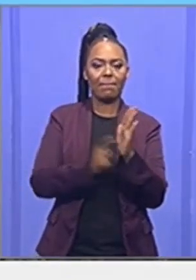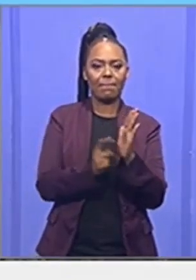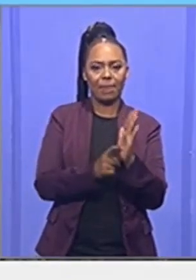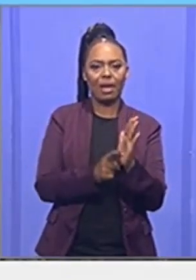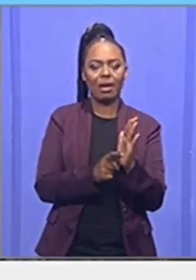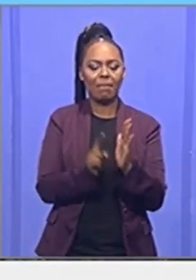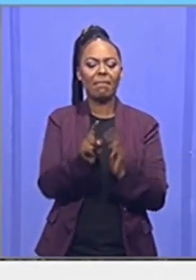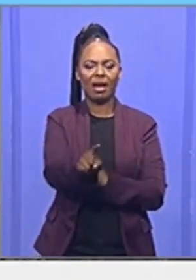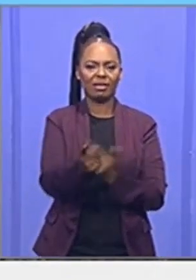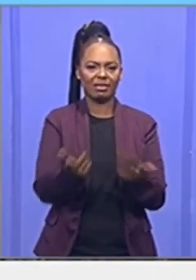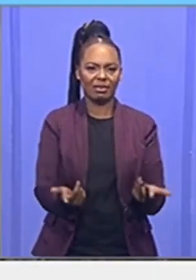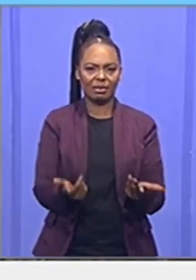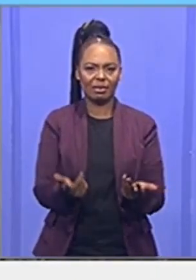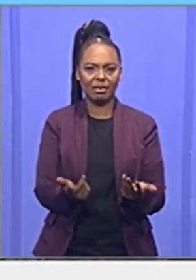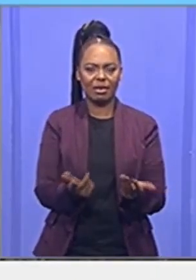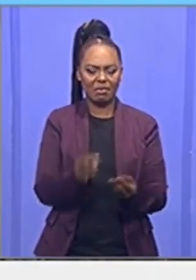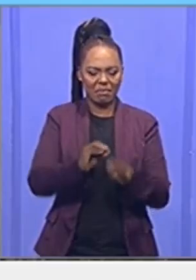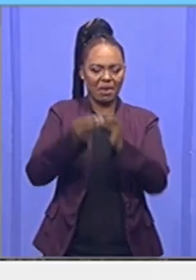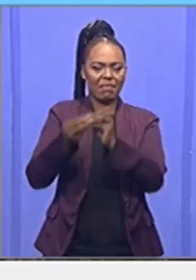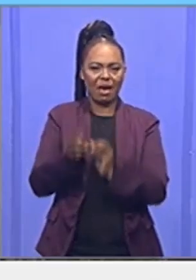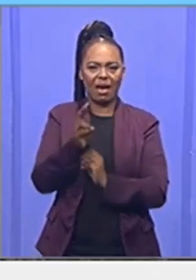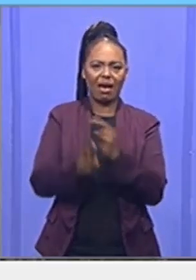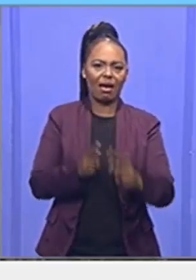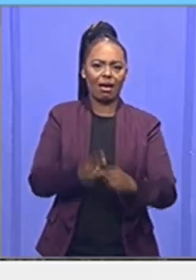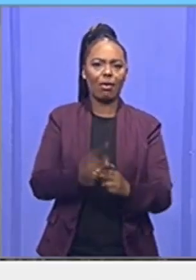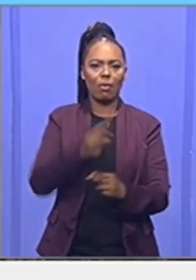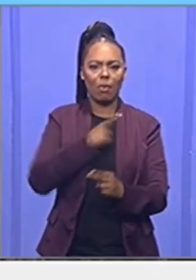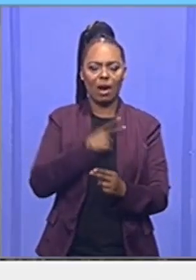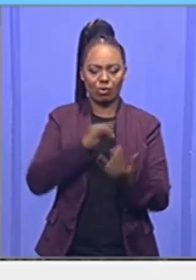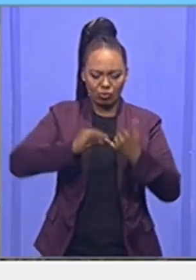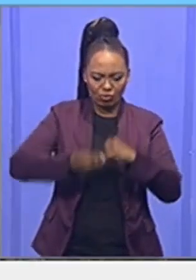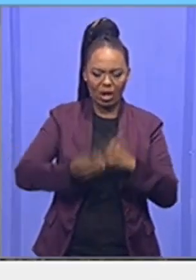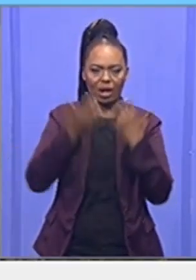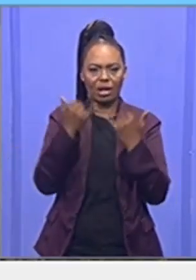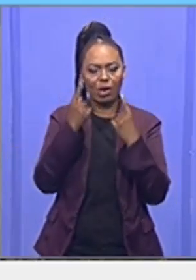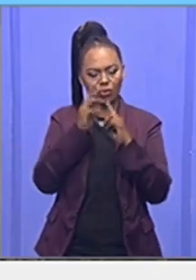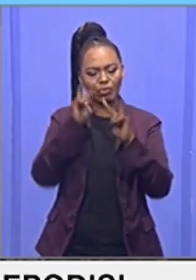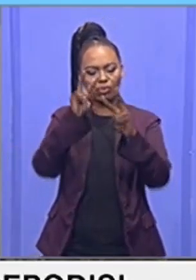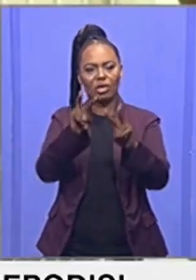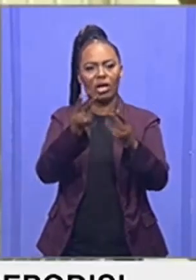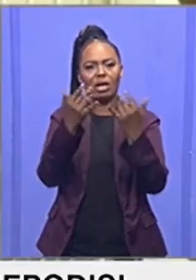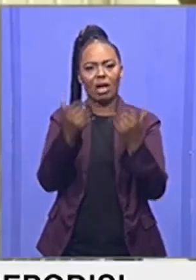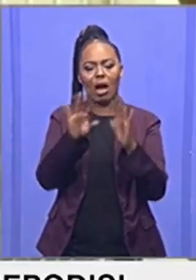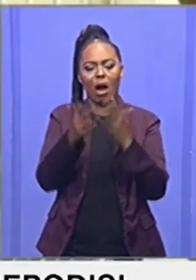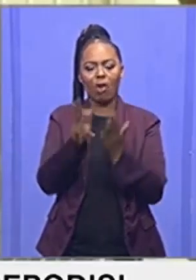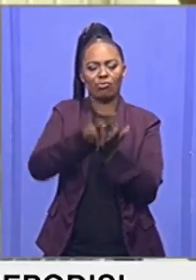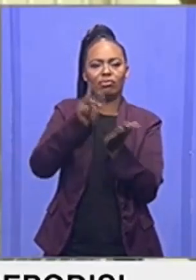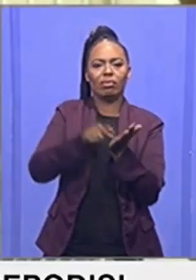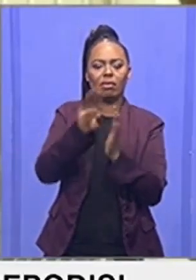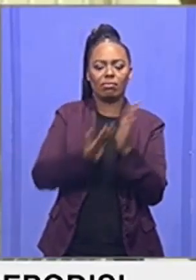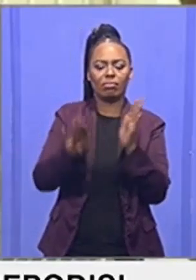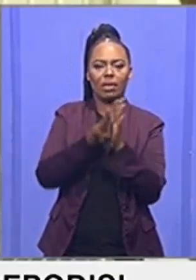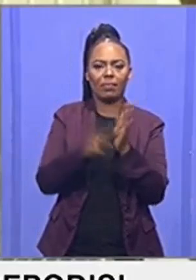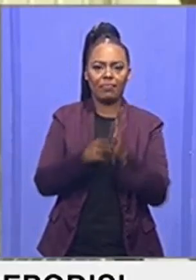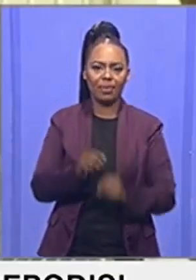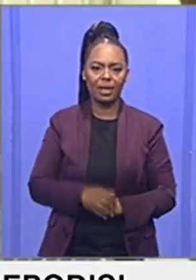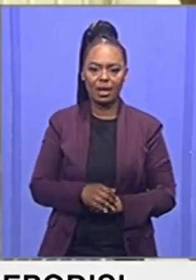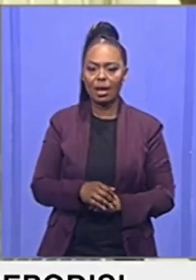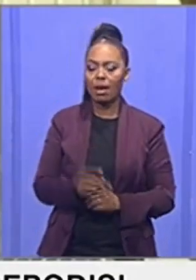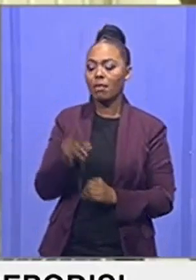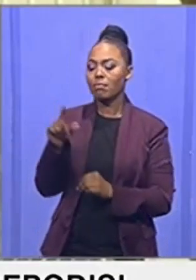that we move for the desirability of the motion of desirability on the bill. Lefapha la Sepodisi le dumela